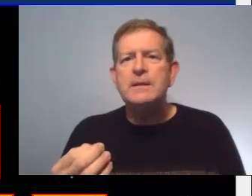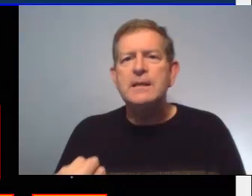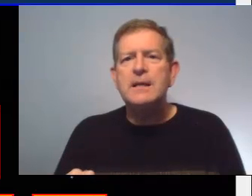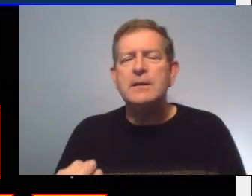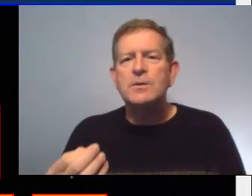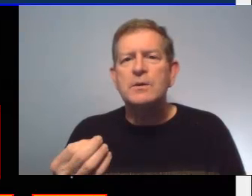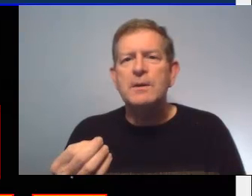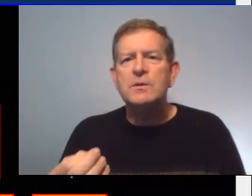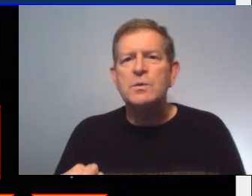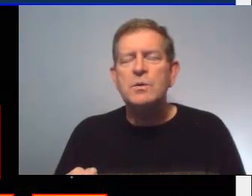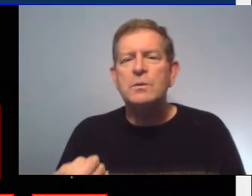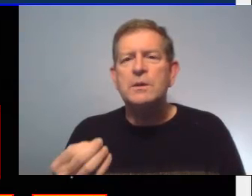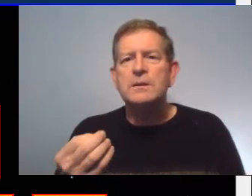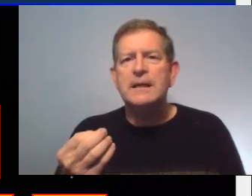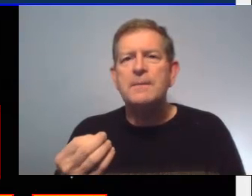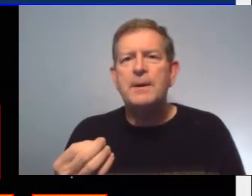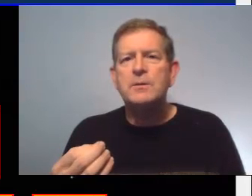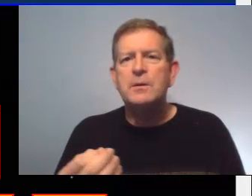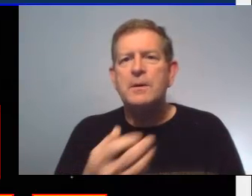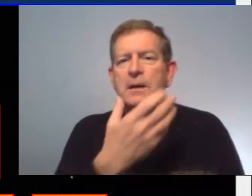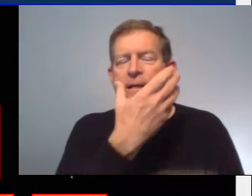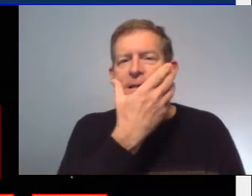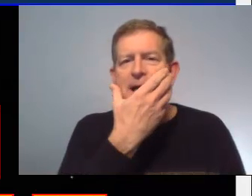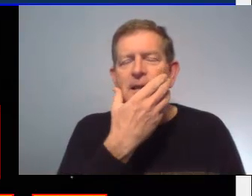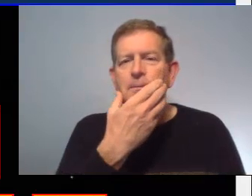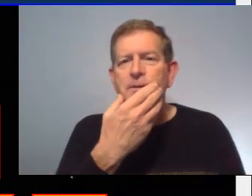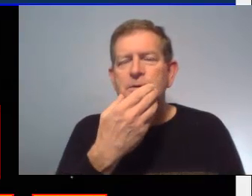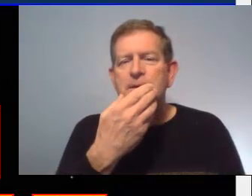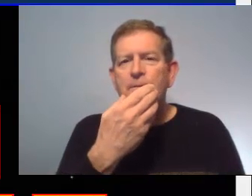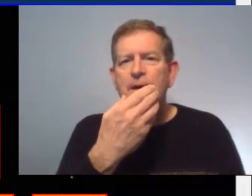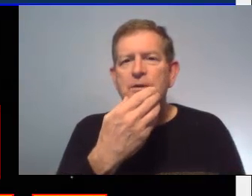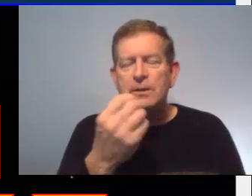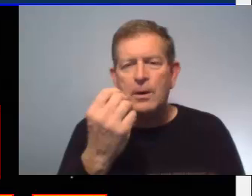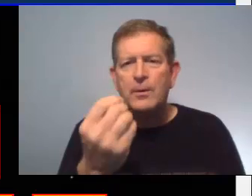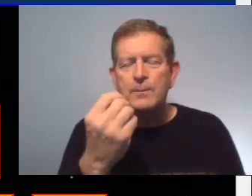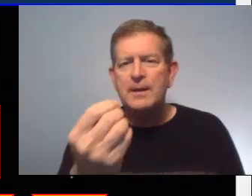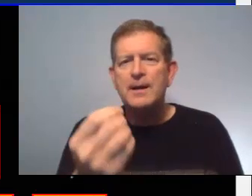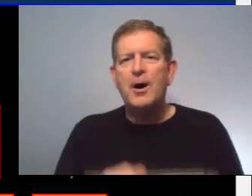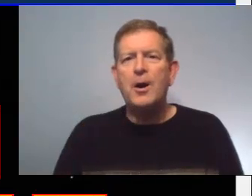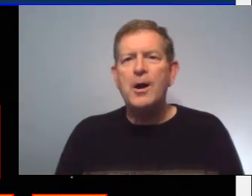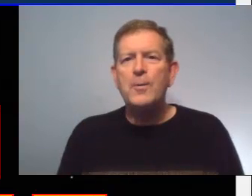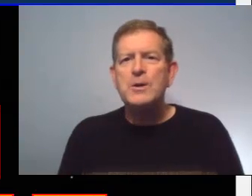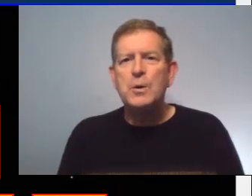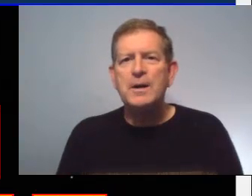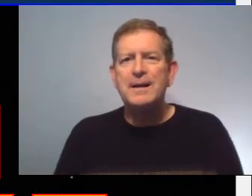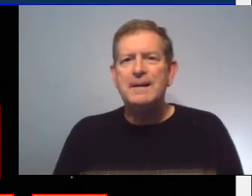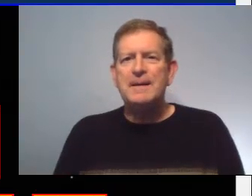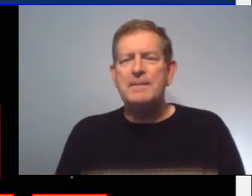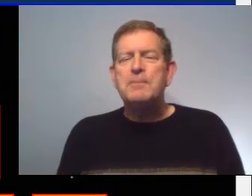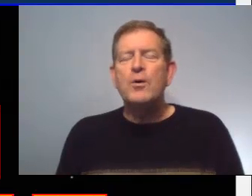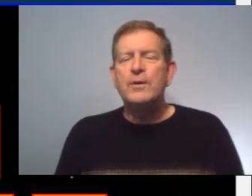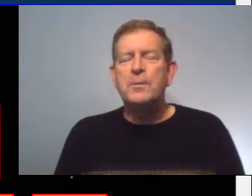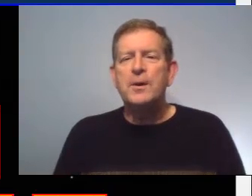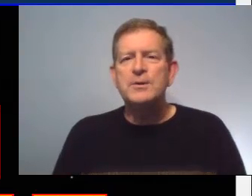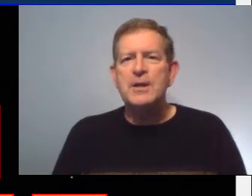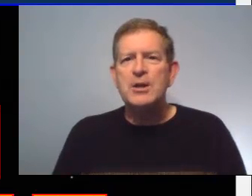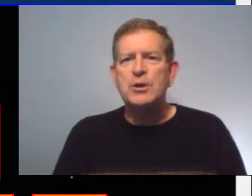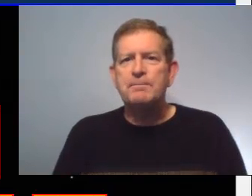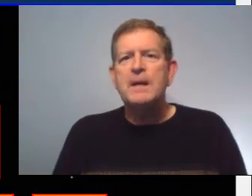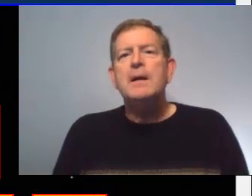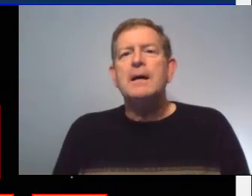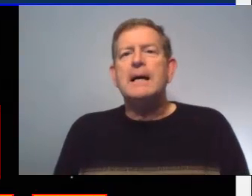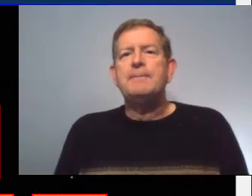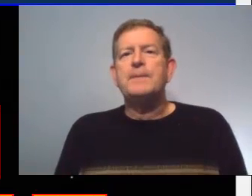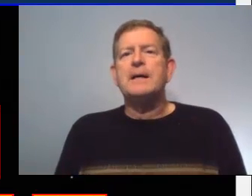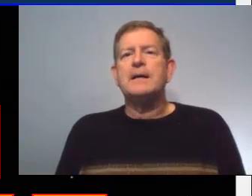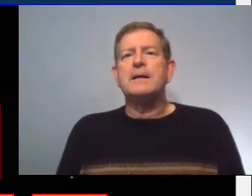que vous habitez dans une maison ou dans un appartement? Tighten the muscles in the face and you'll already be a long way toward improving your